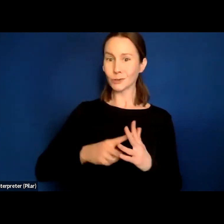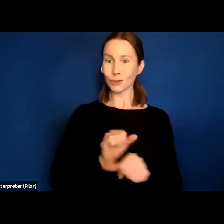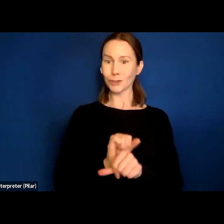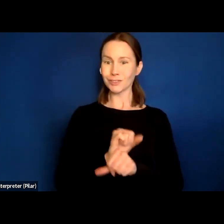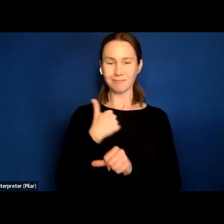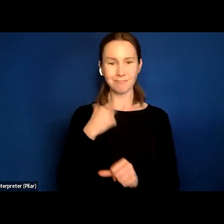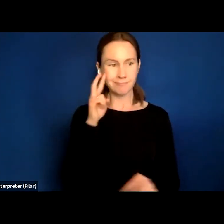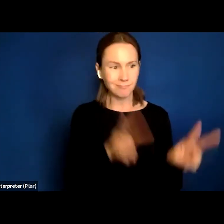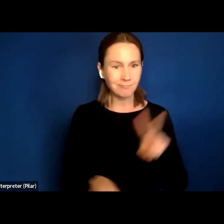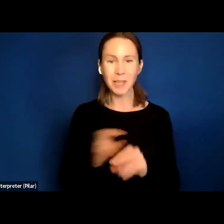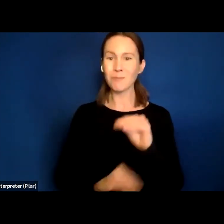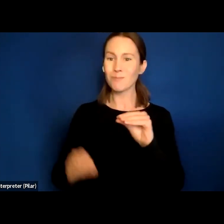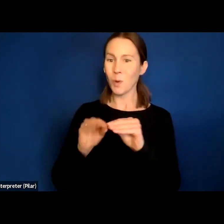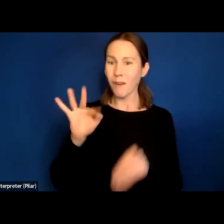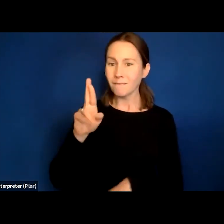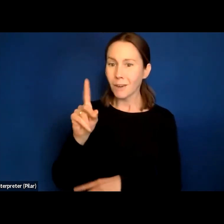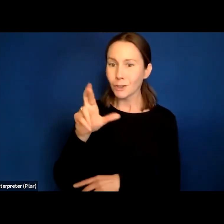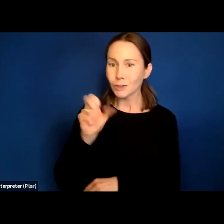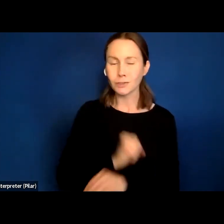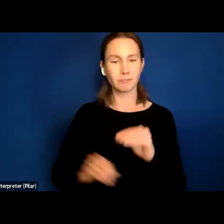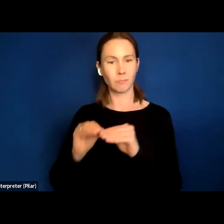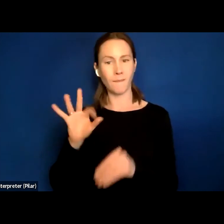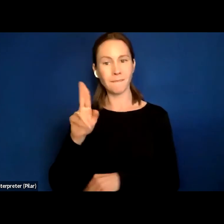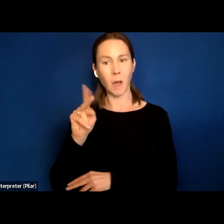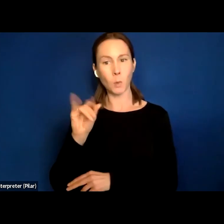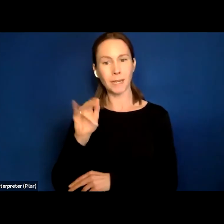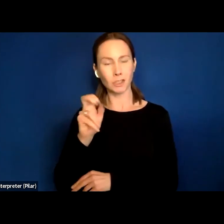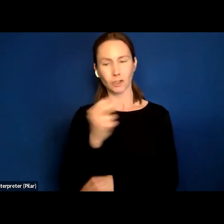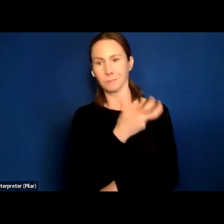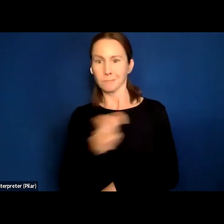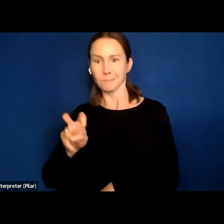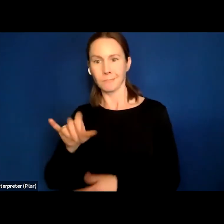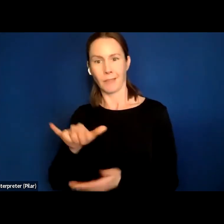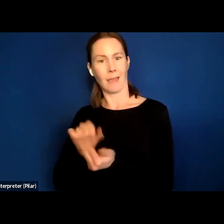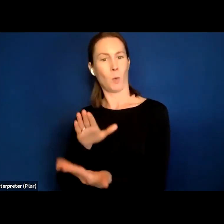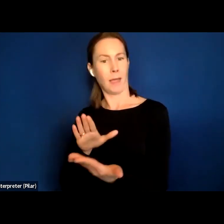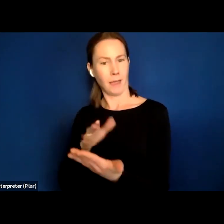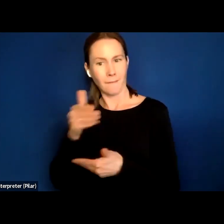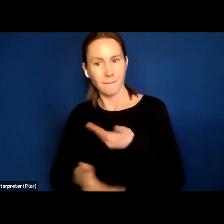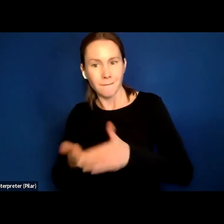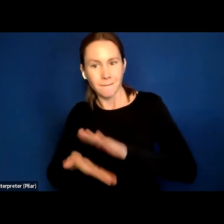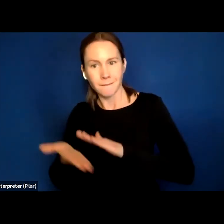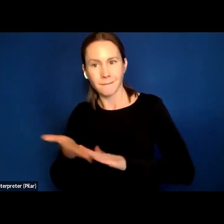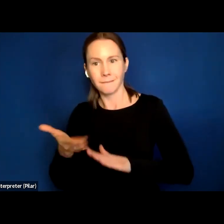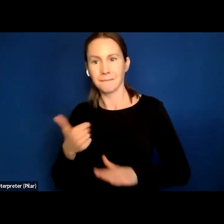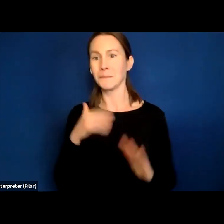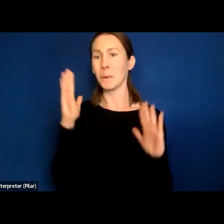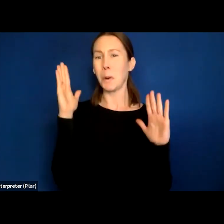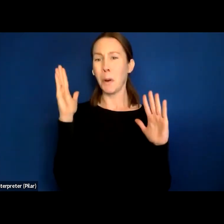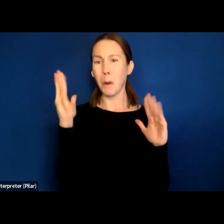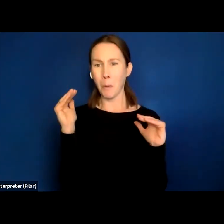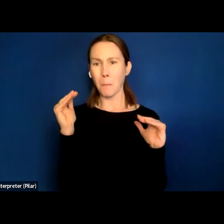more funders and foundations making the shift towards this way of doing. And so I hope that the